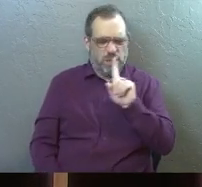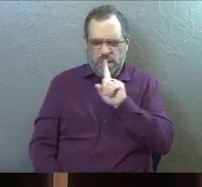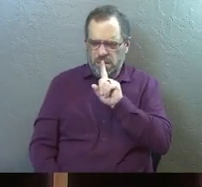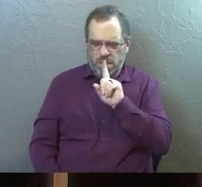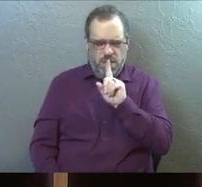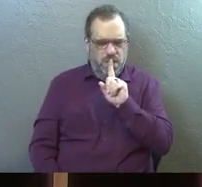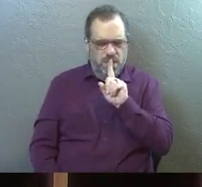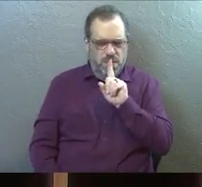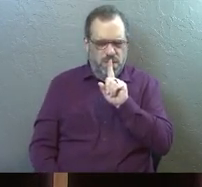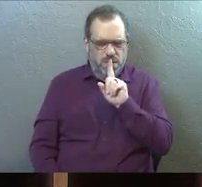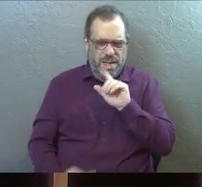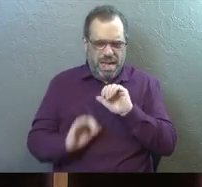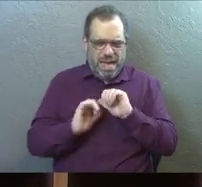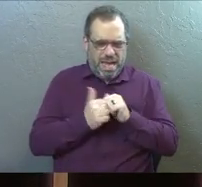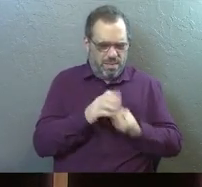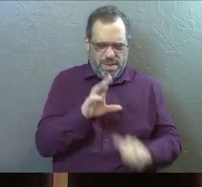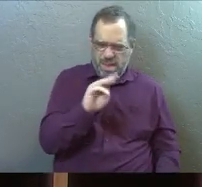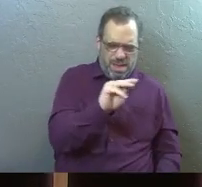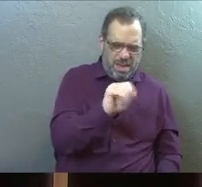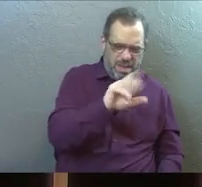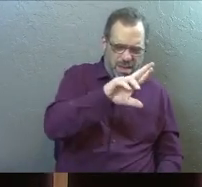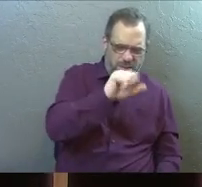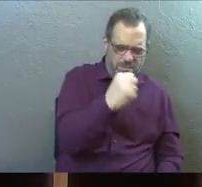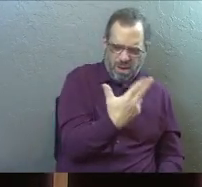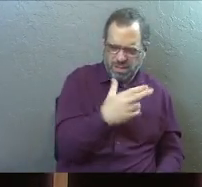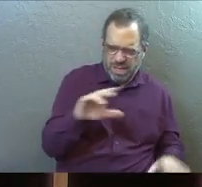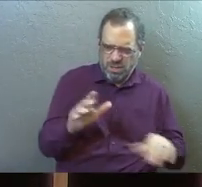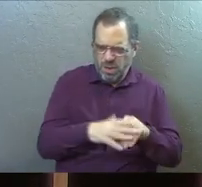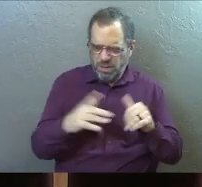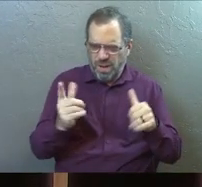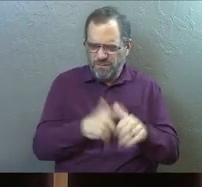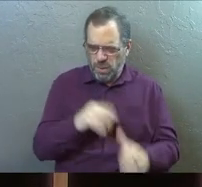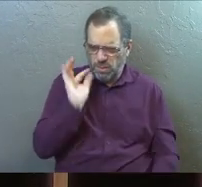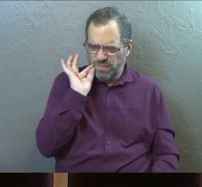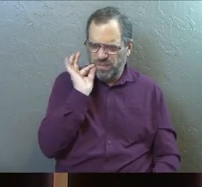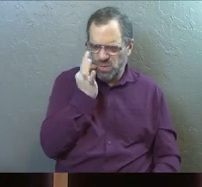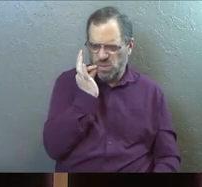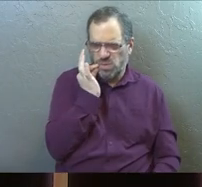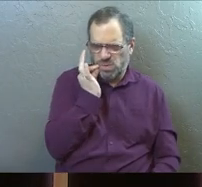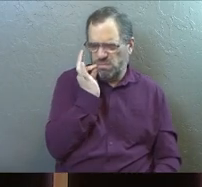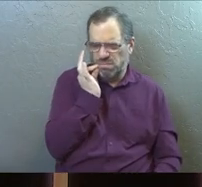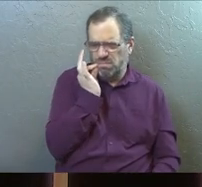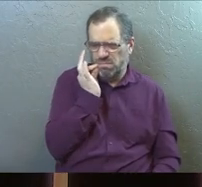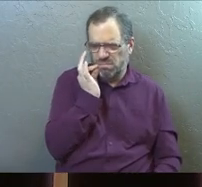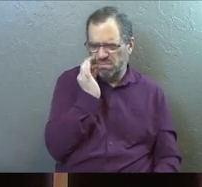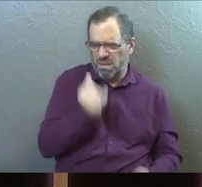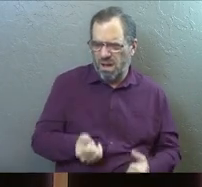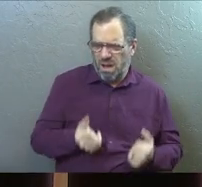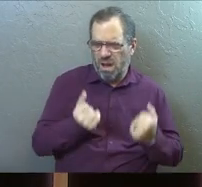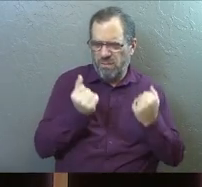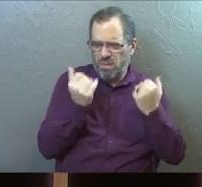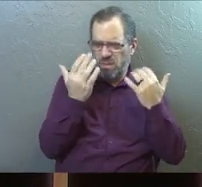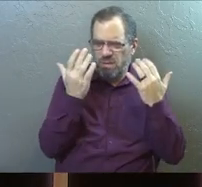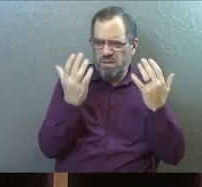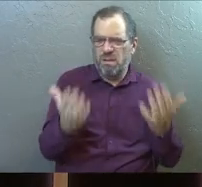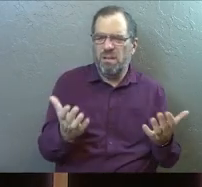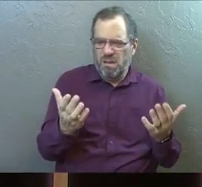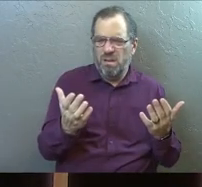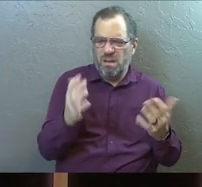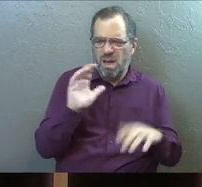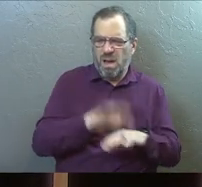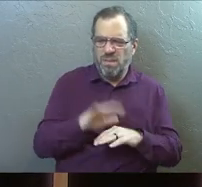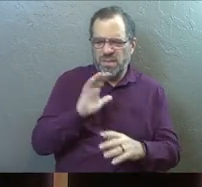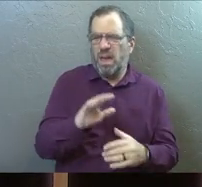this. How could they be in March, and they're doing a first fruits offering to God of